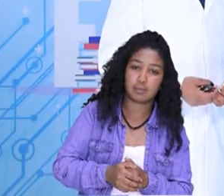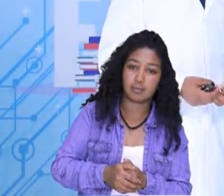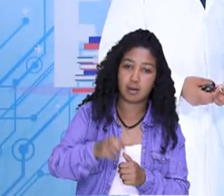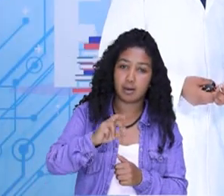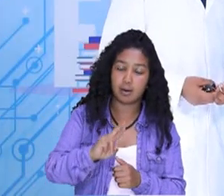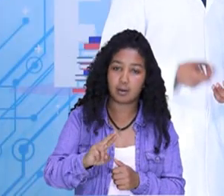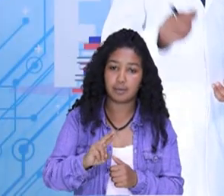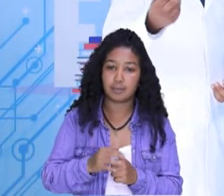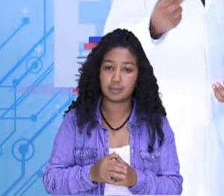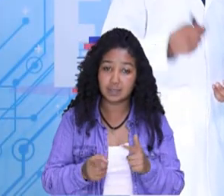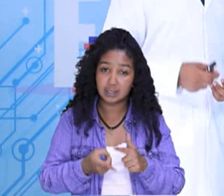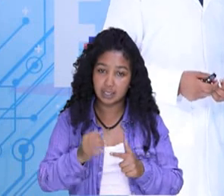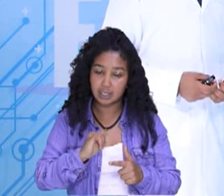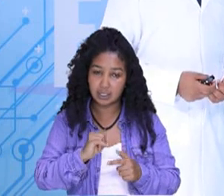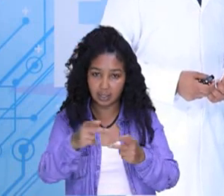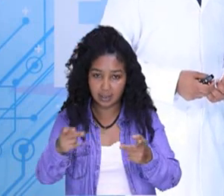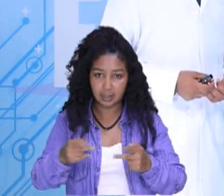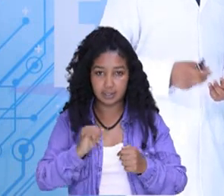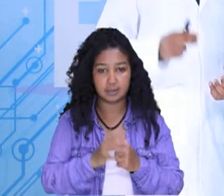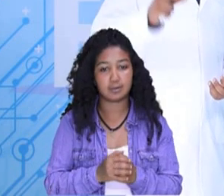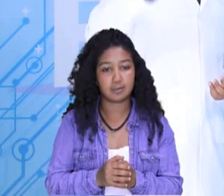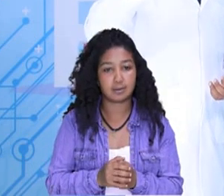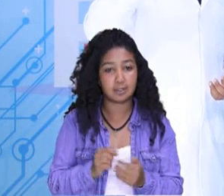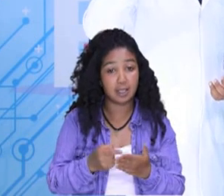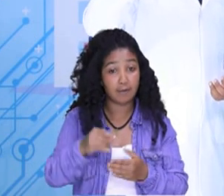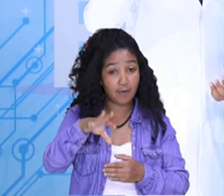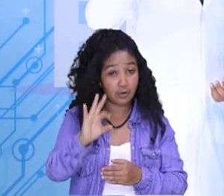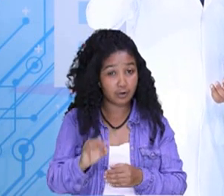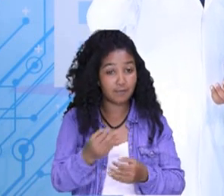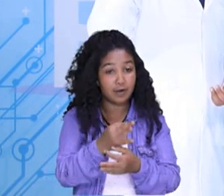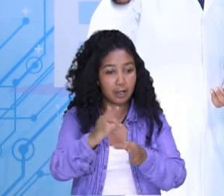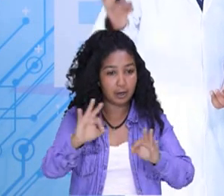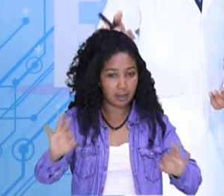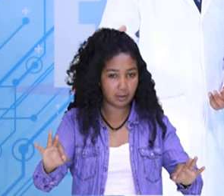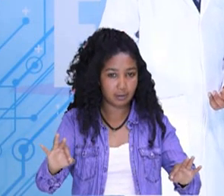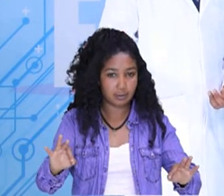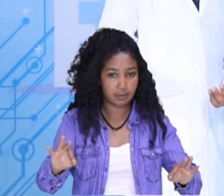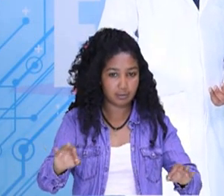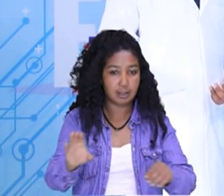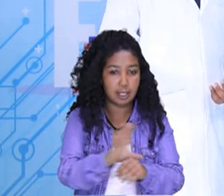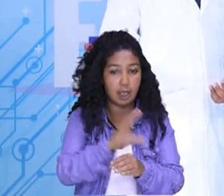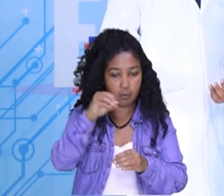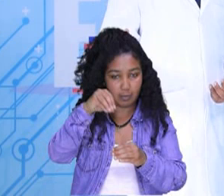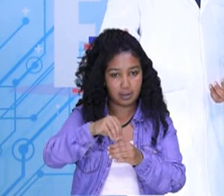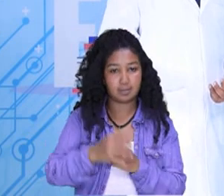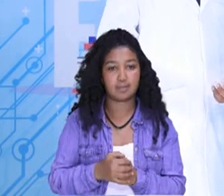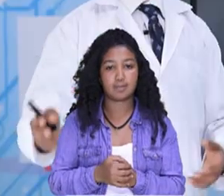reticulum. The second site is they are found freely suspended in the